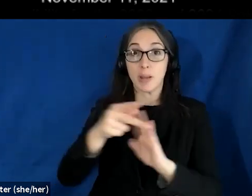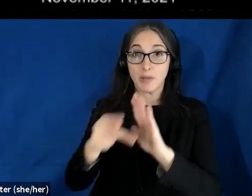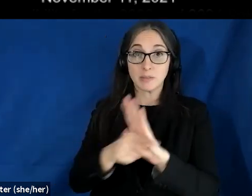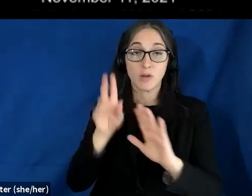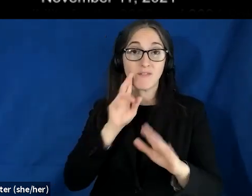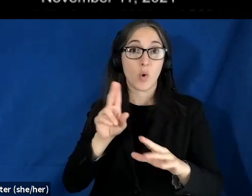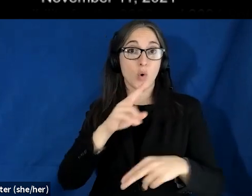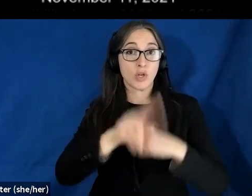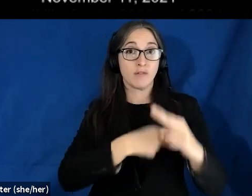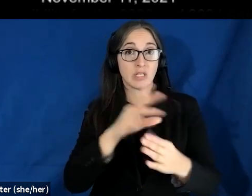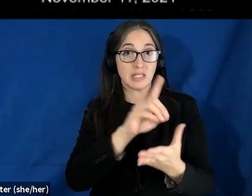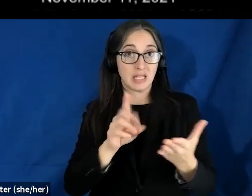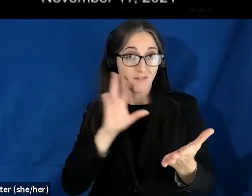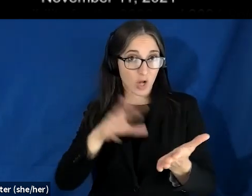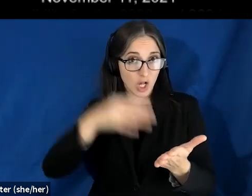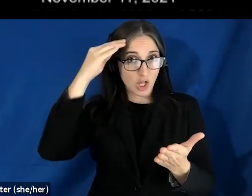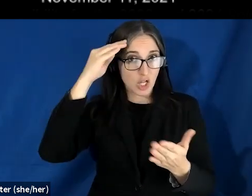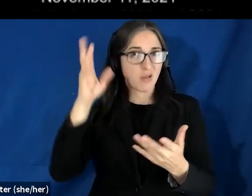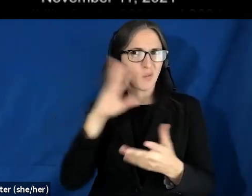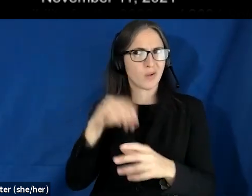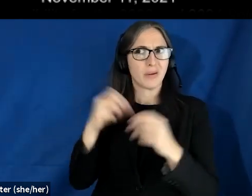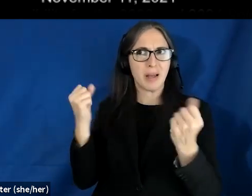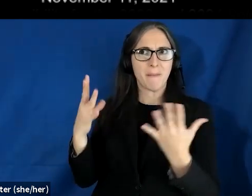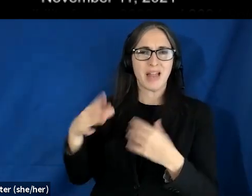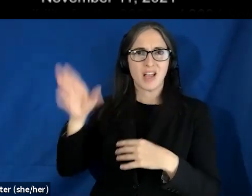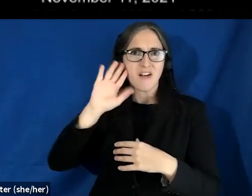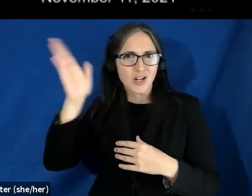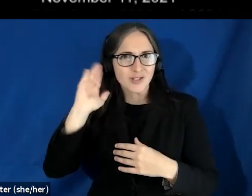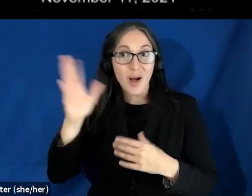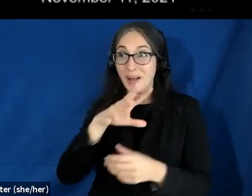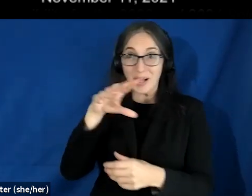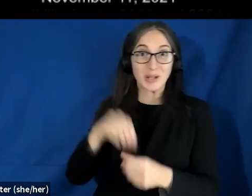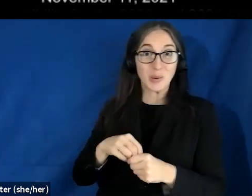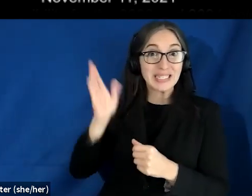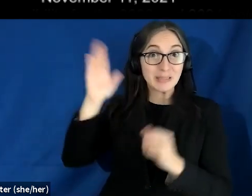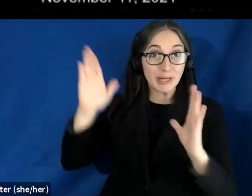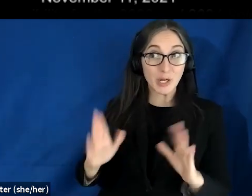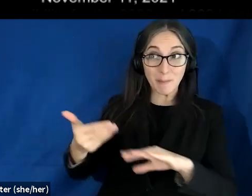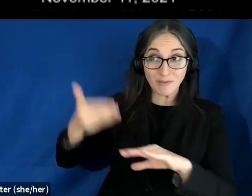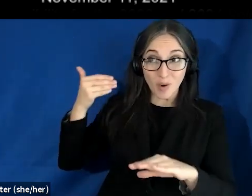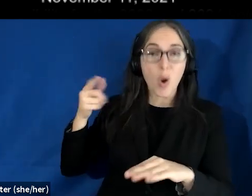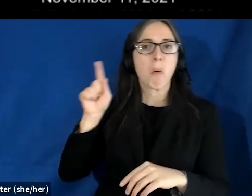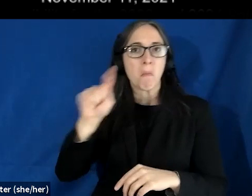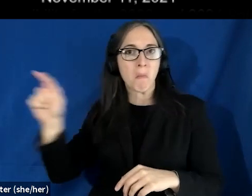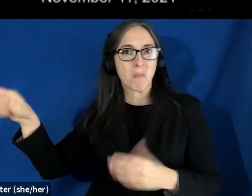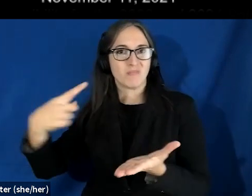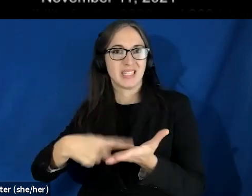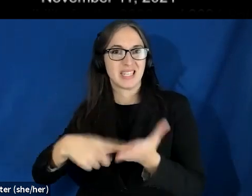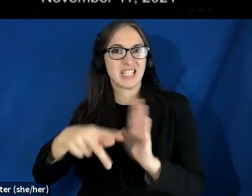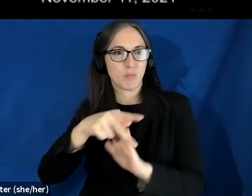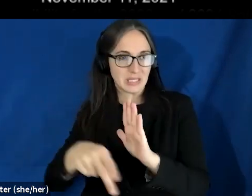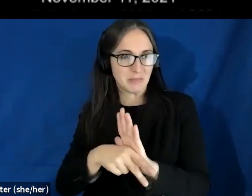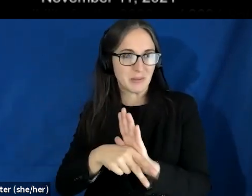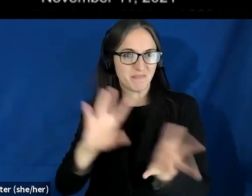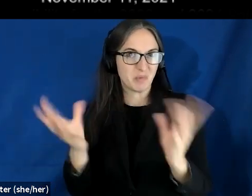many of the talks, including the one right before this one, when the speakers talked about those principles. There are the